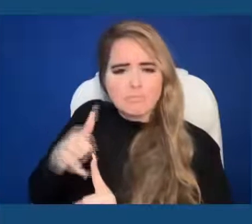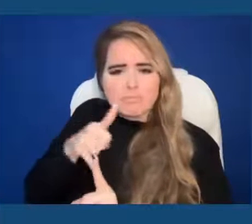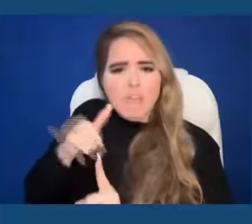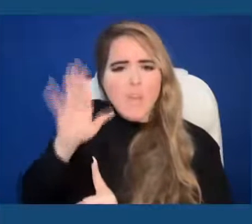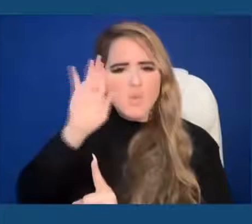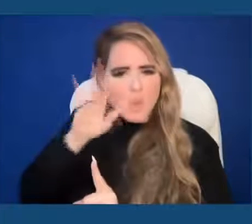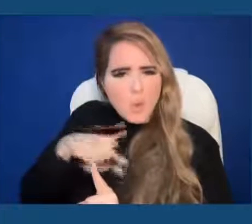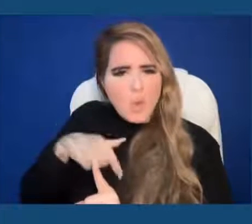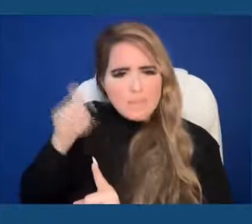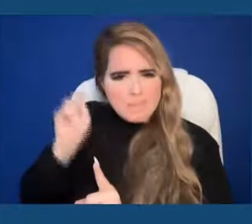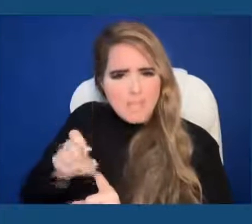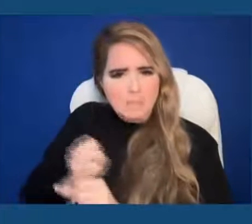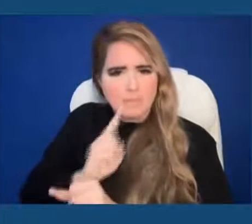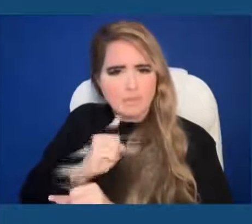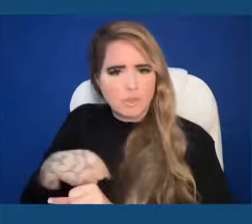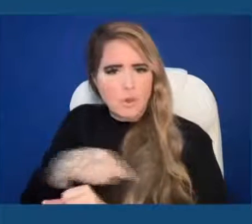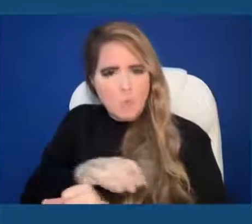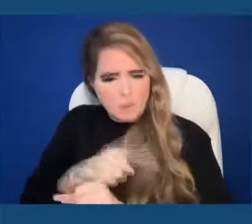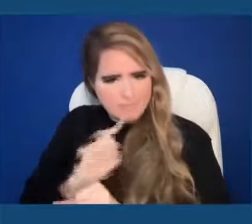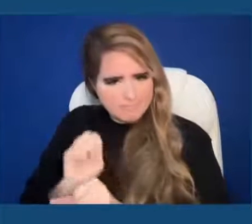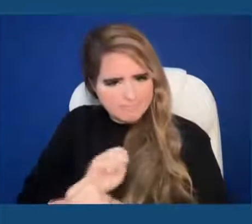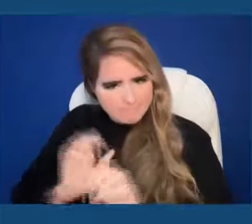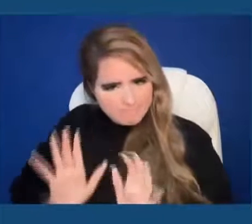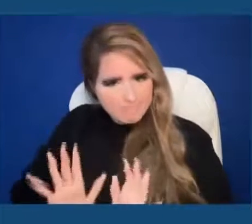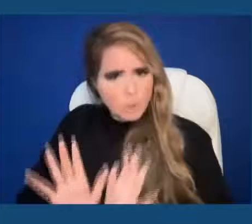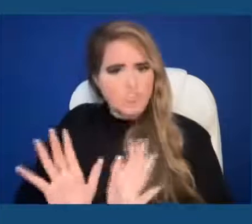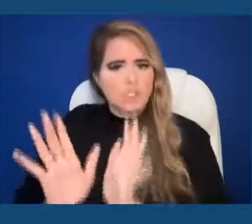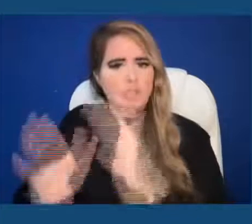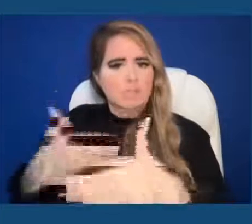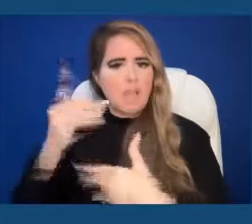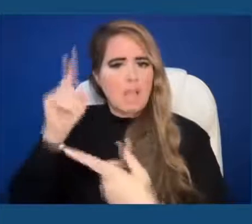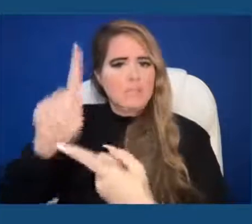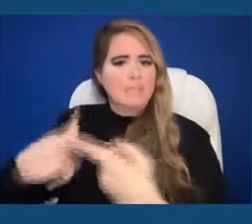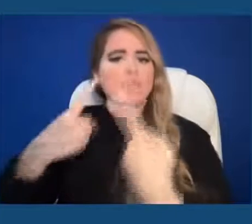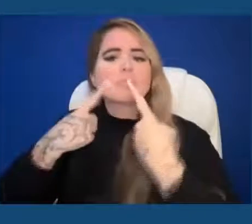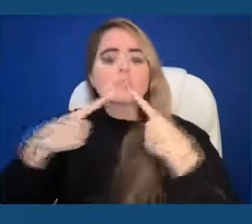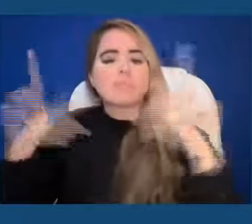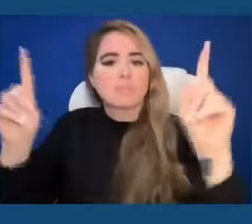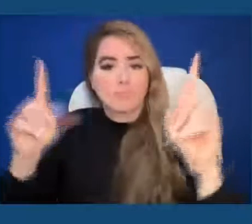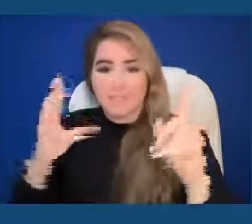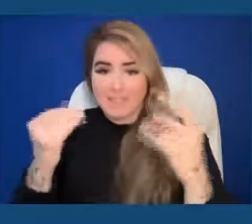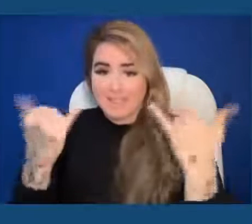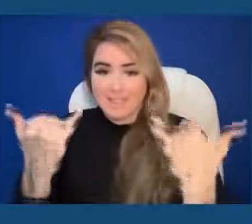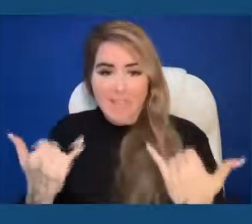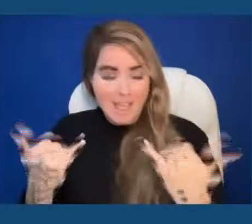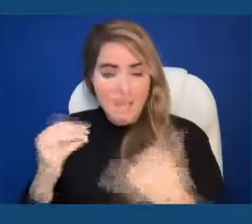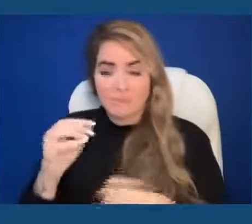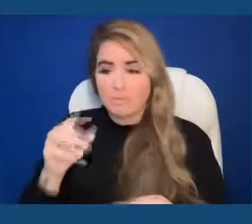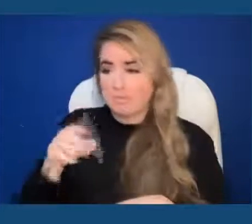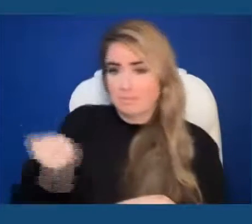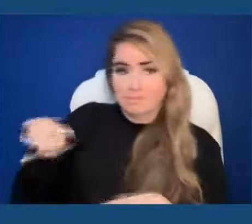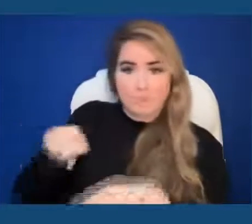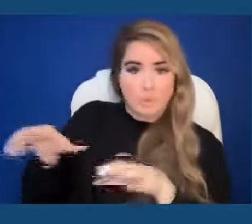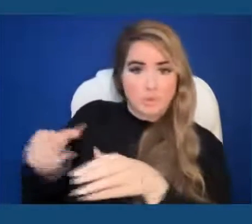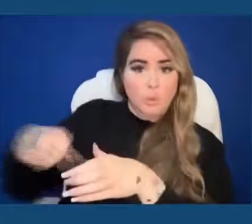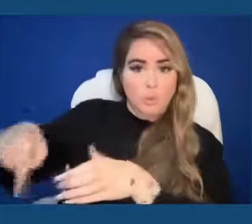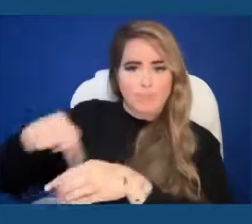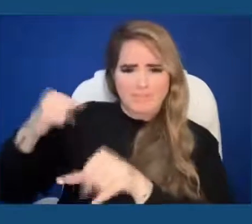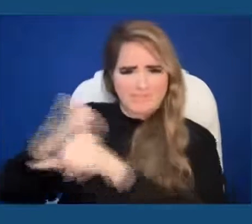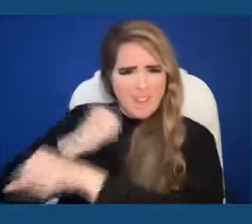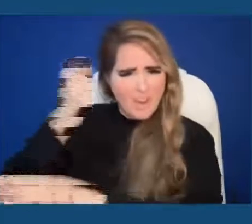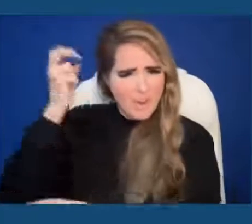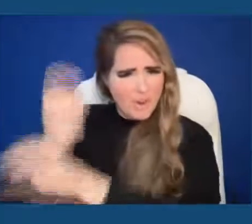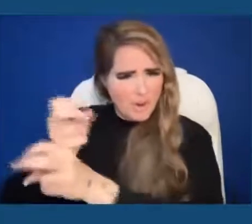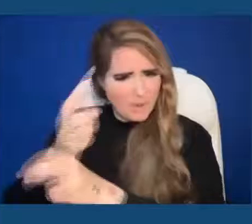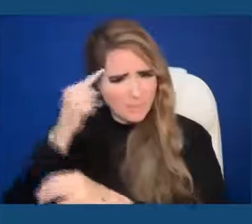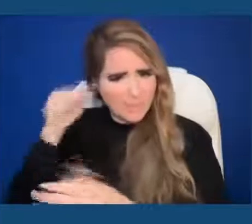to make sure we got through the finish line. And again, you have no better and stronger fighter than Michelle Hinchey in the Senate to make sure it got done. As